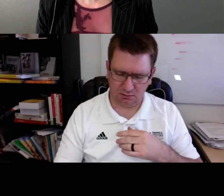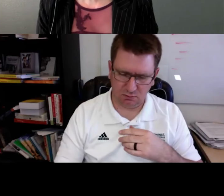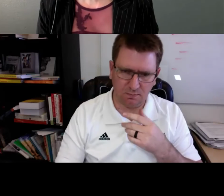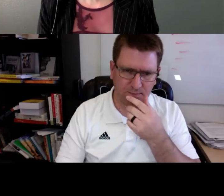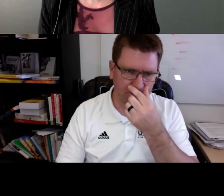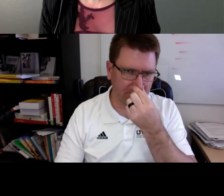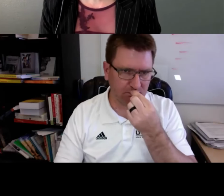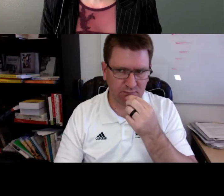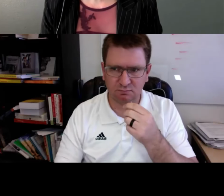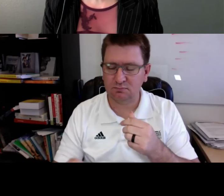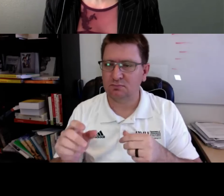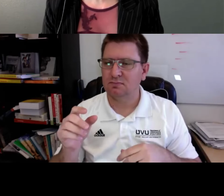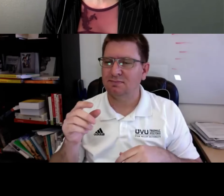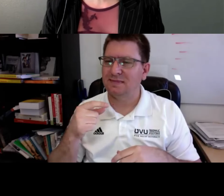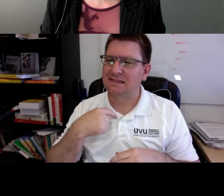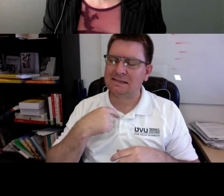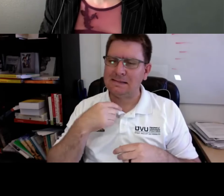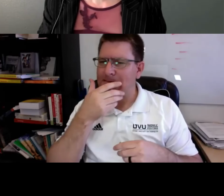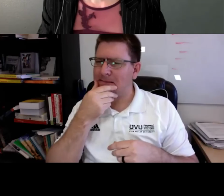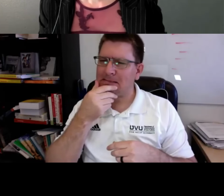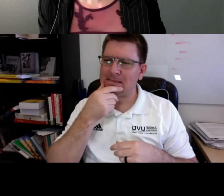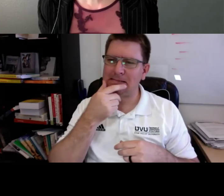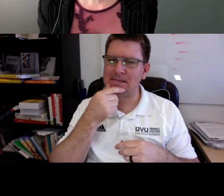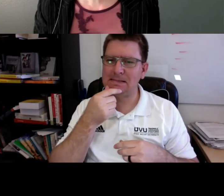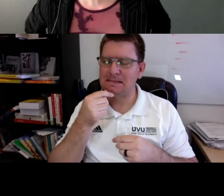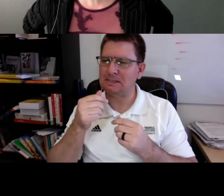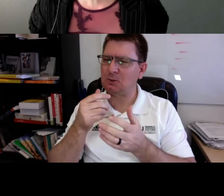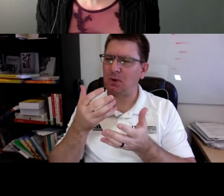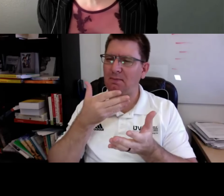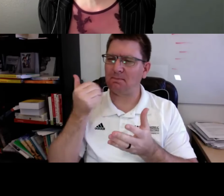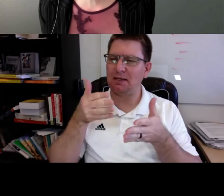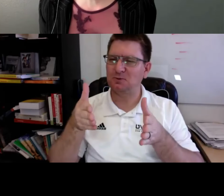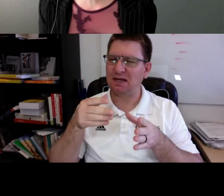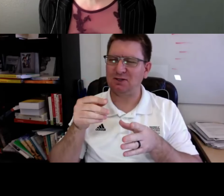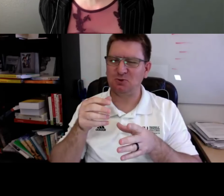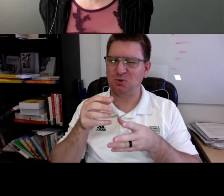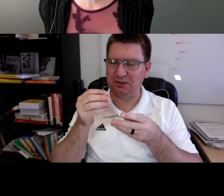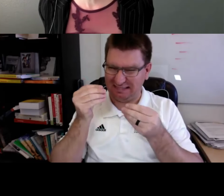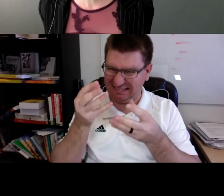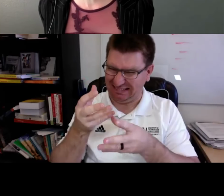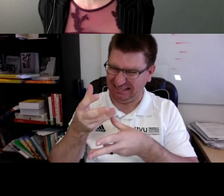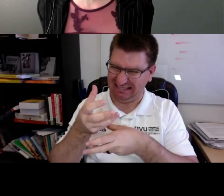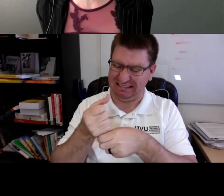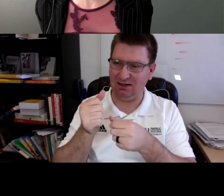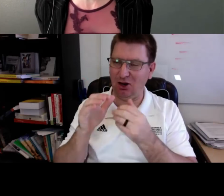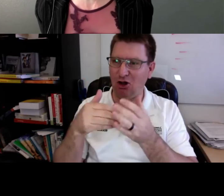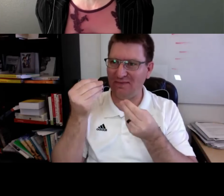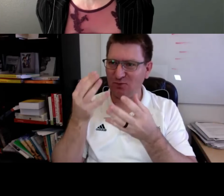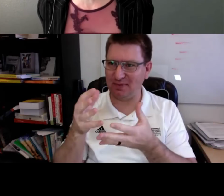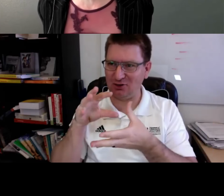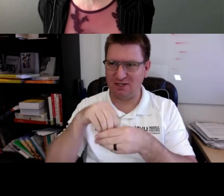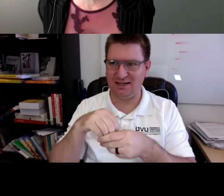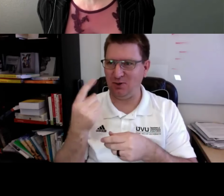we can talk about the program next. I was really thinking about what would be the best way to